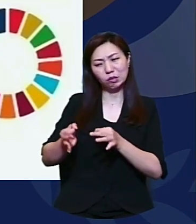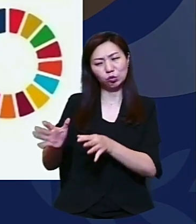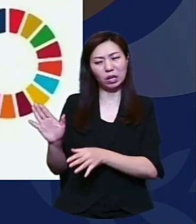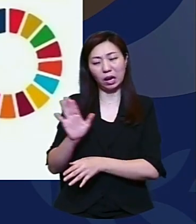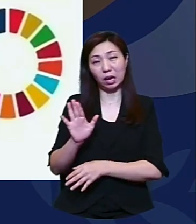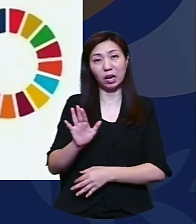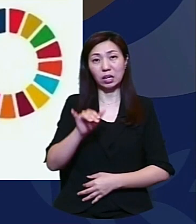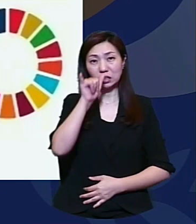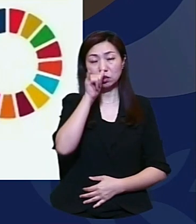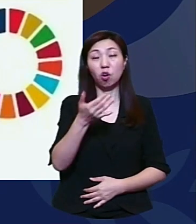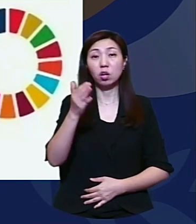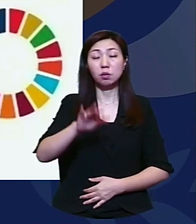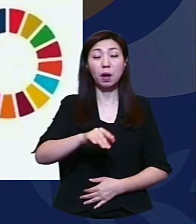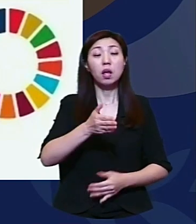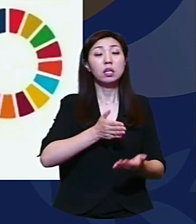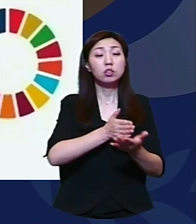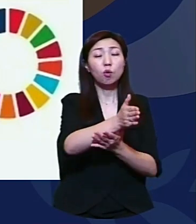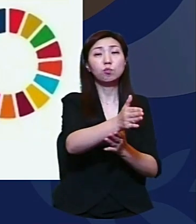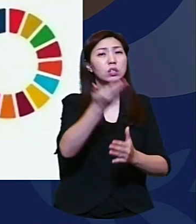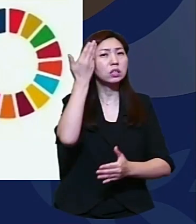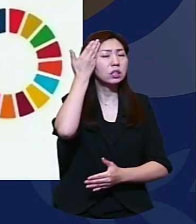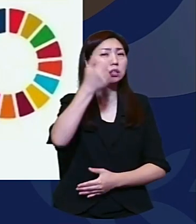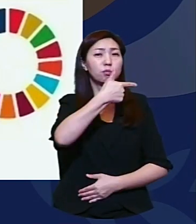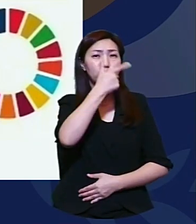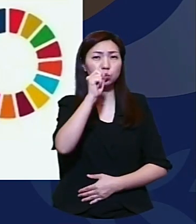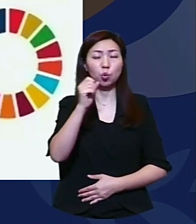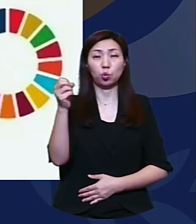today's sophisticated digital equipment.